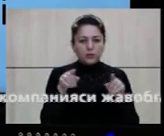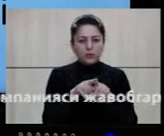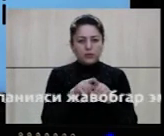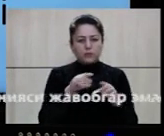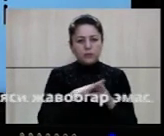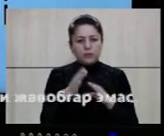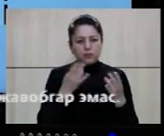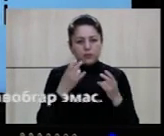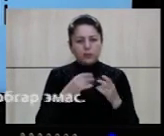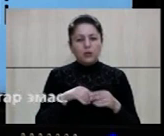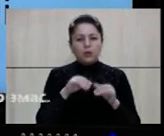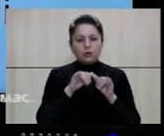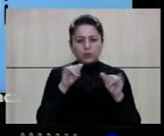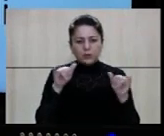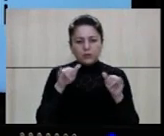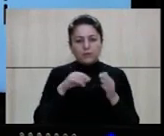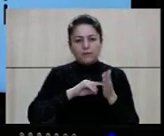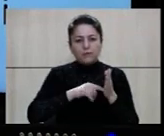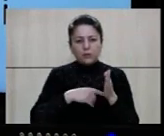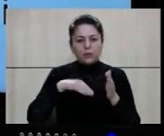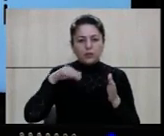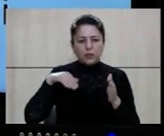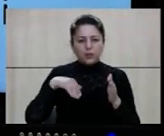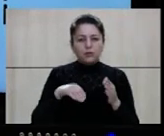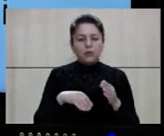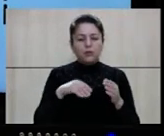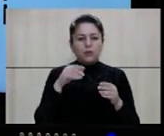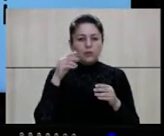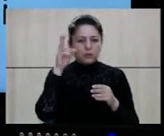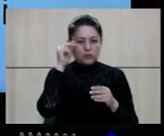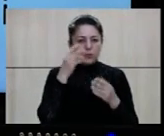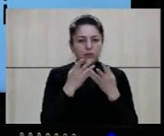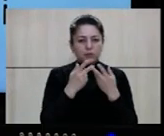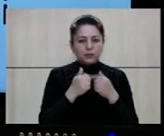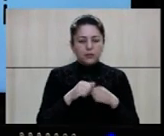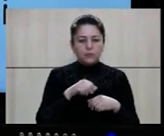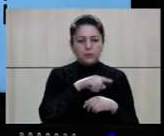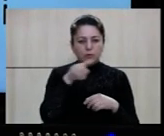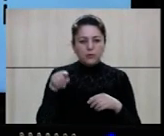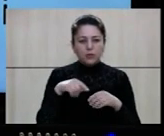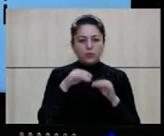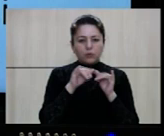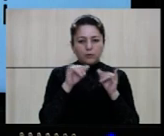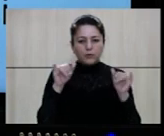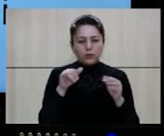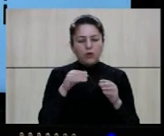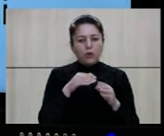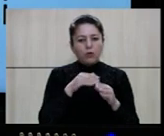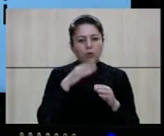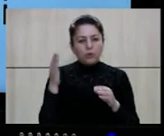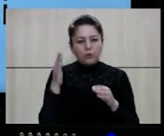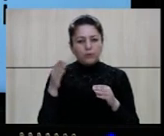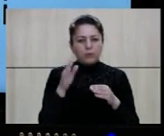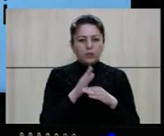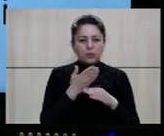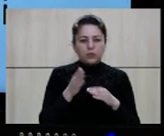ko'paytuvchilarda virguldan keyingi sonlarni, raqamlarni sanab, ularni ko'paytmadan o'ng tomonidan